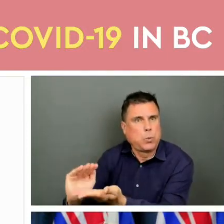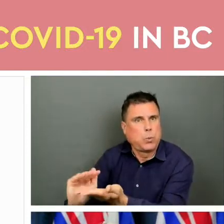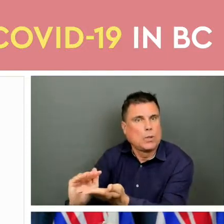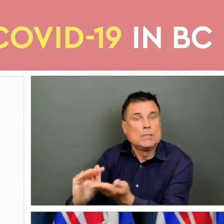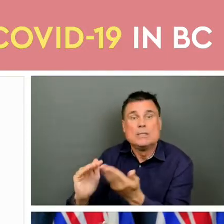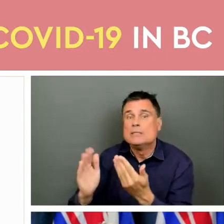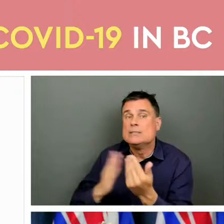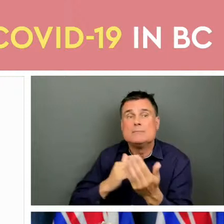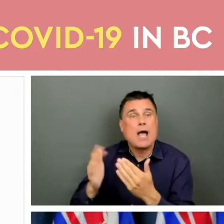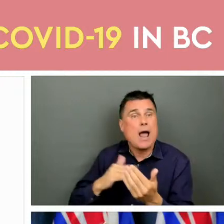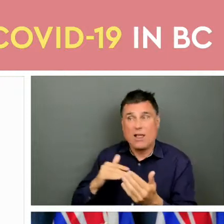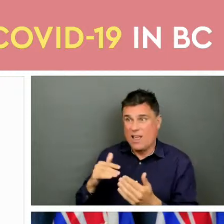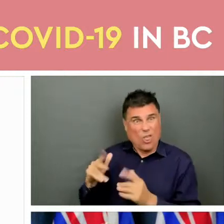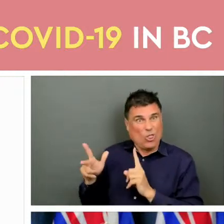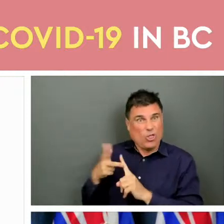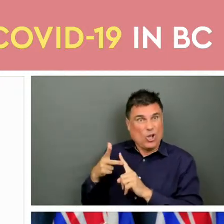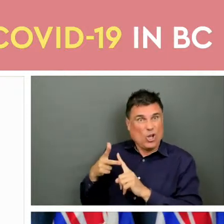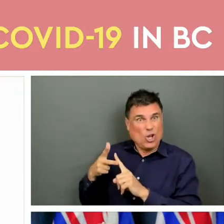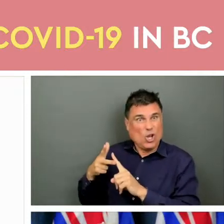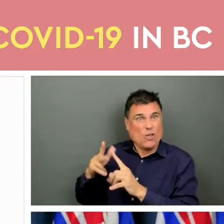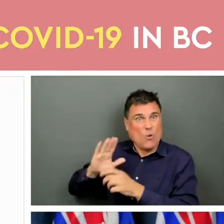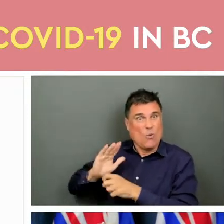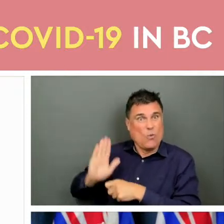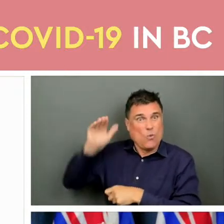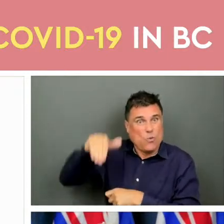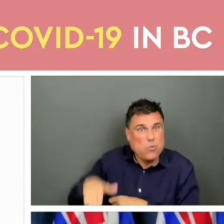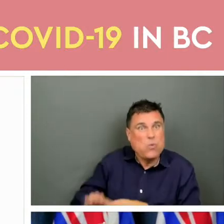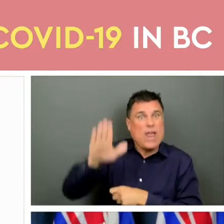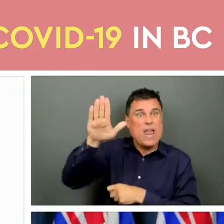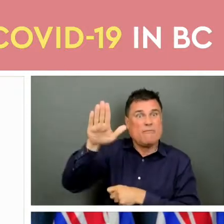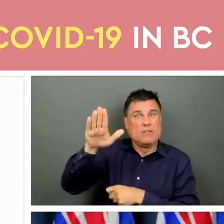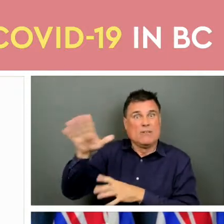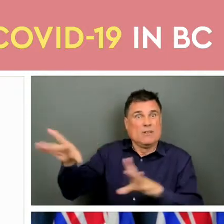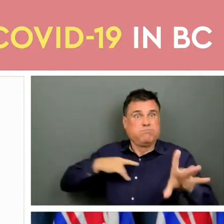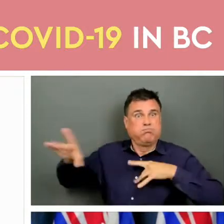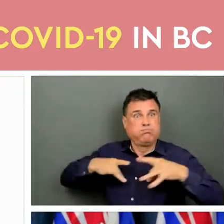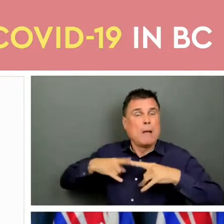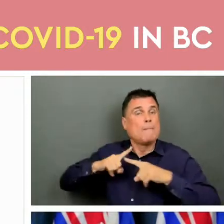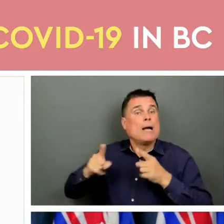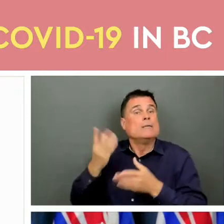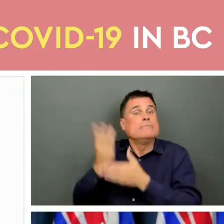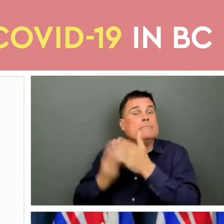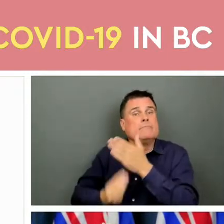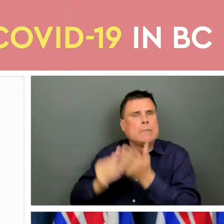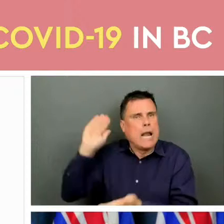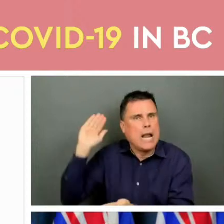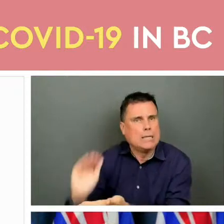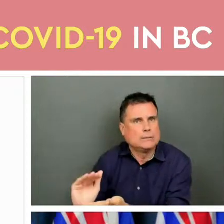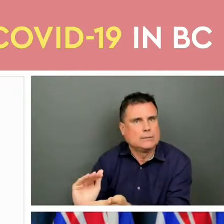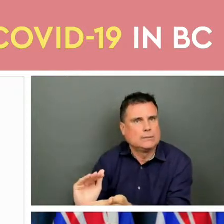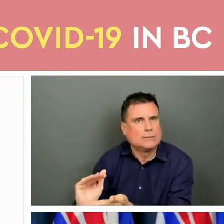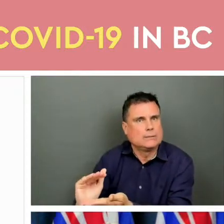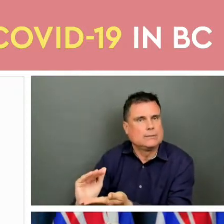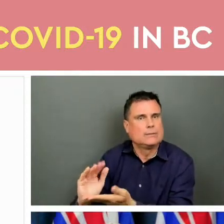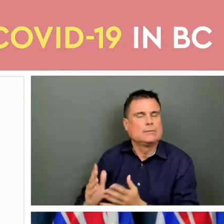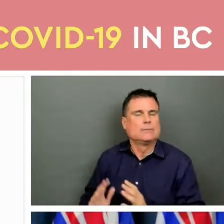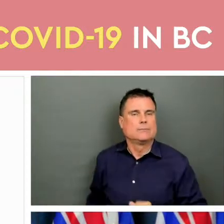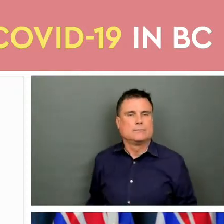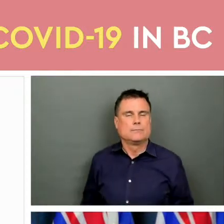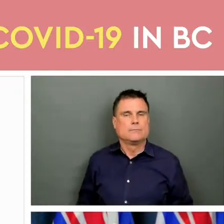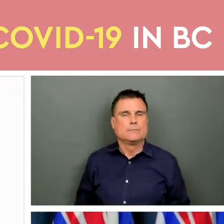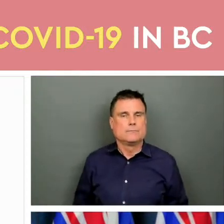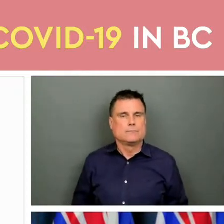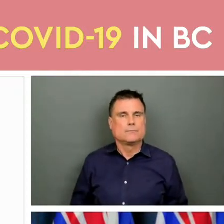having the highest number of people infected in the whole of our pandemic here in BC. And that reflects